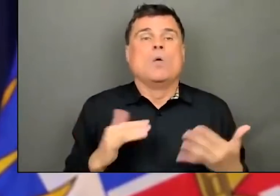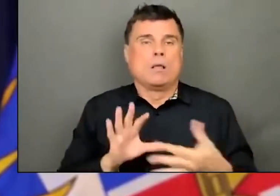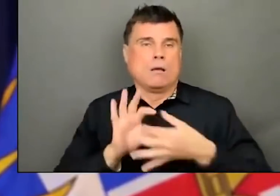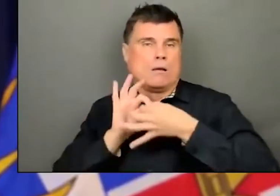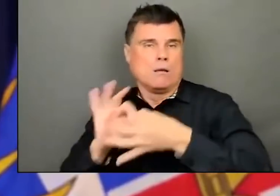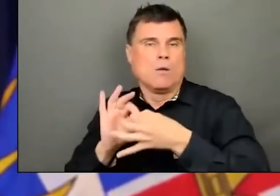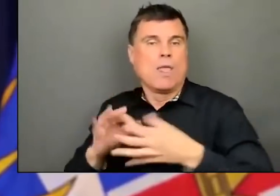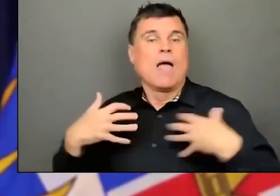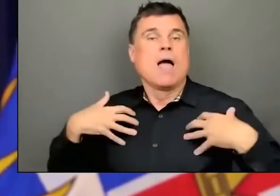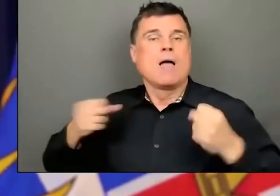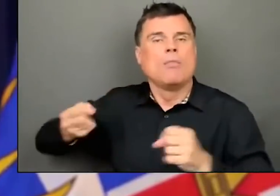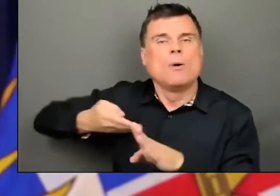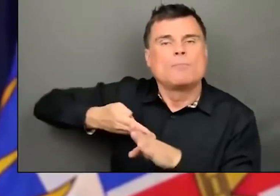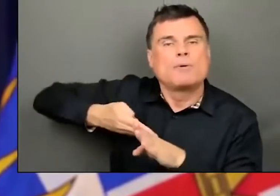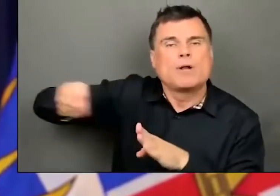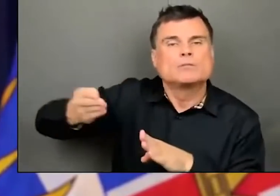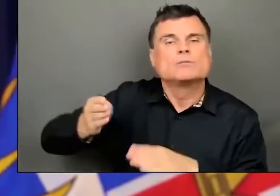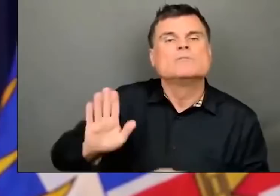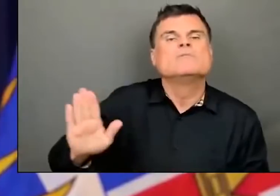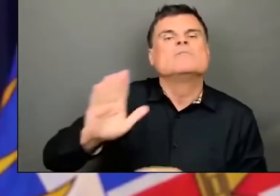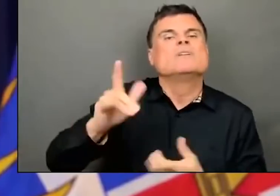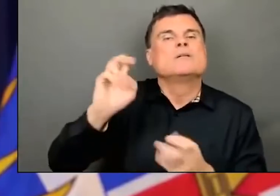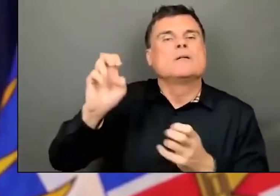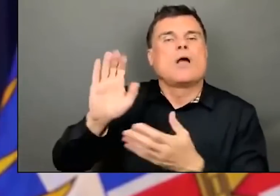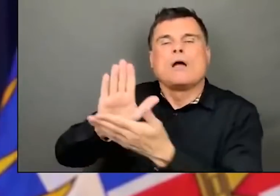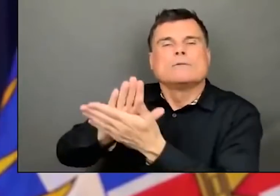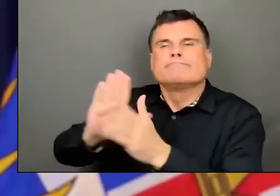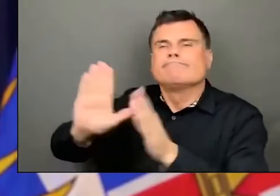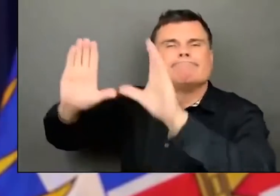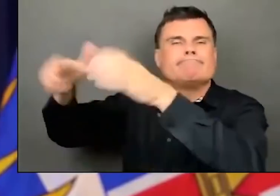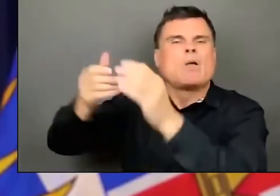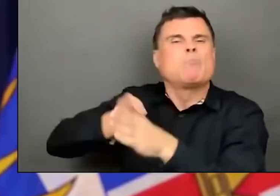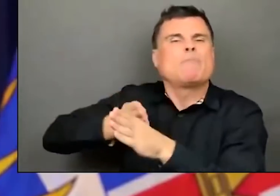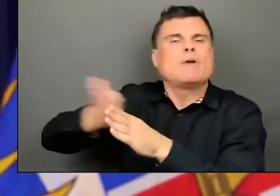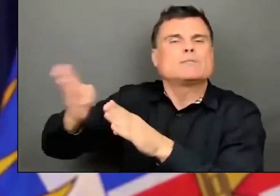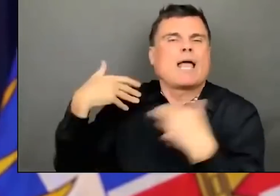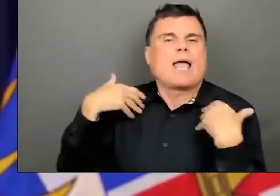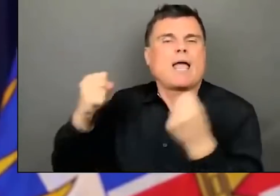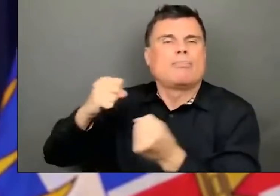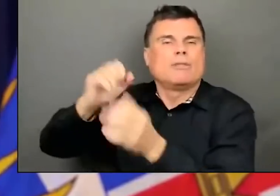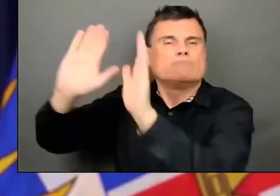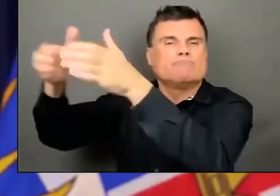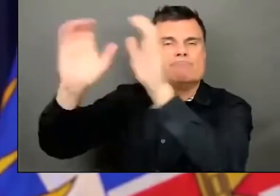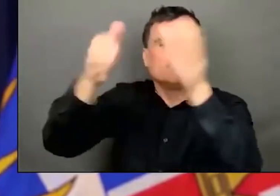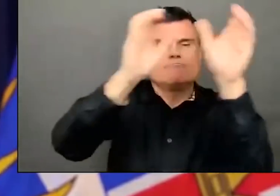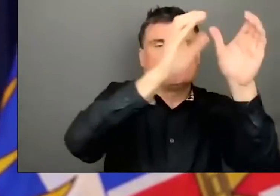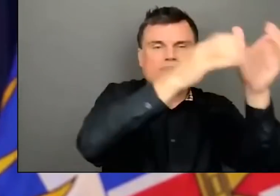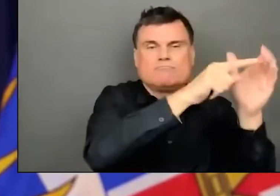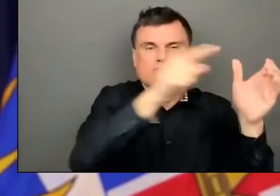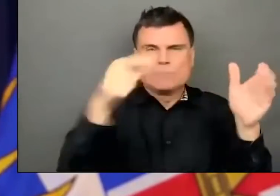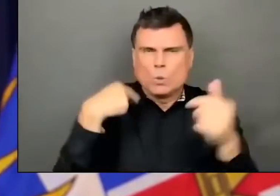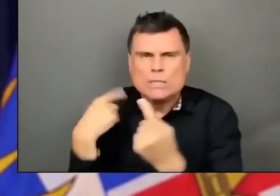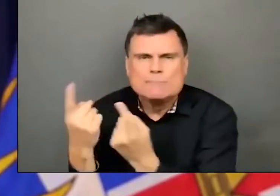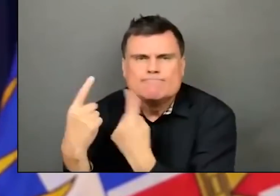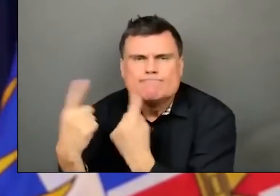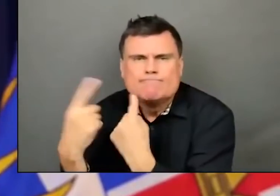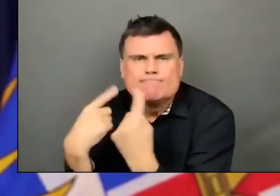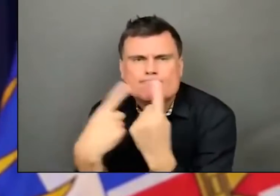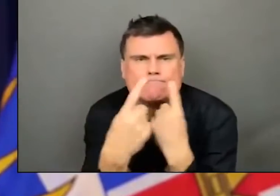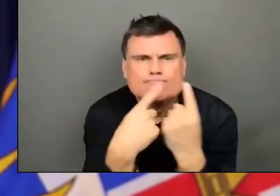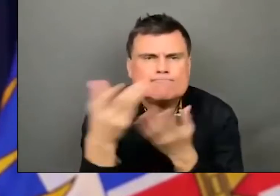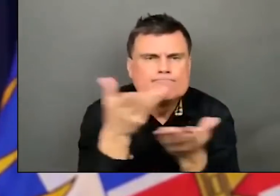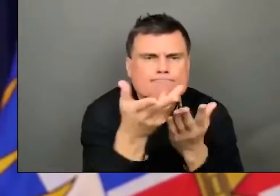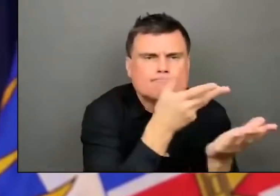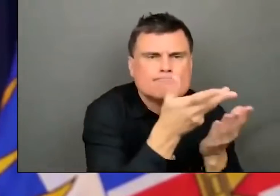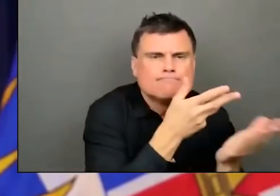As you know, we have a mandatory program for healthcare workers in our health system, and this is working closely with the